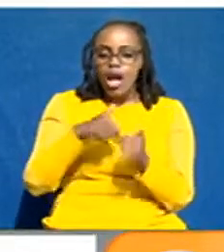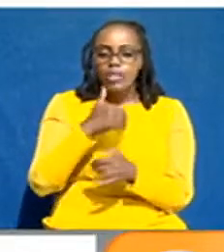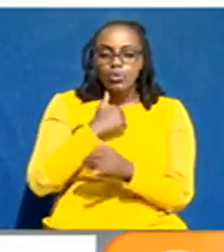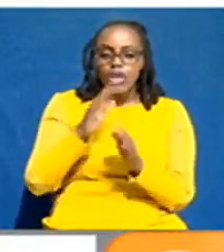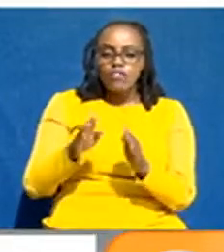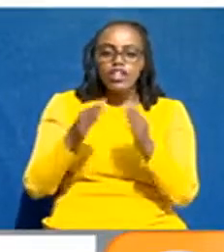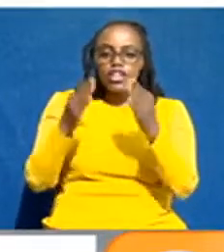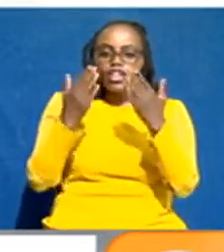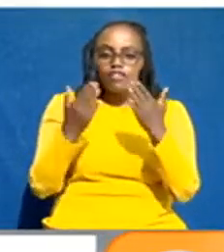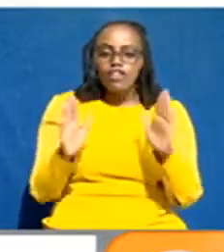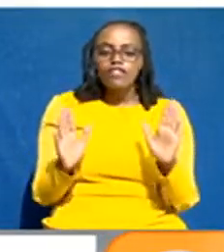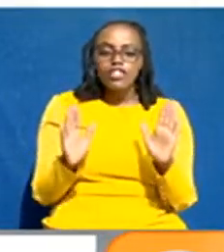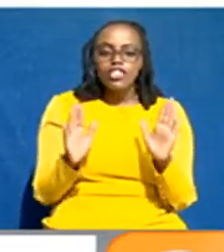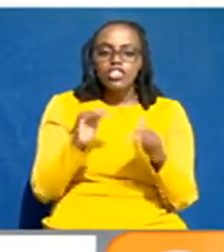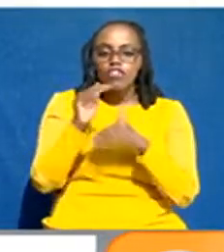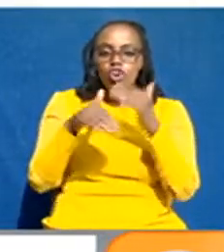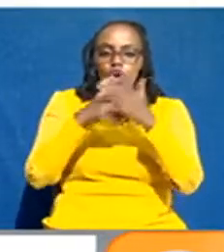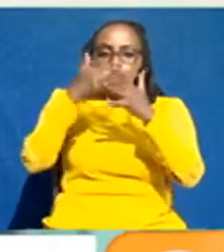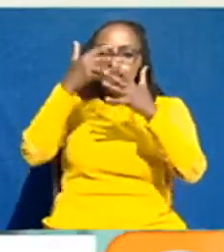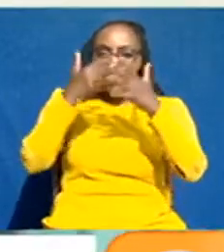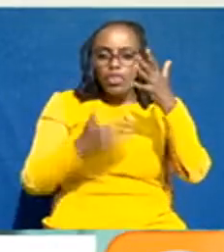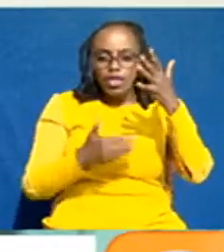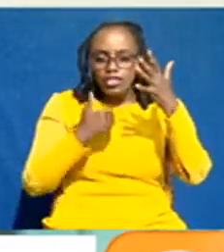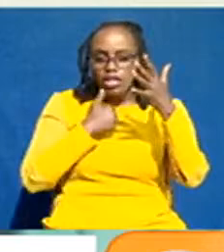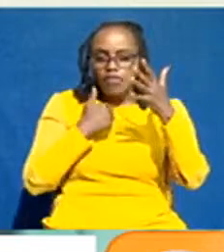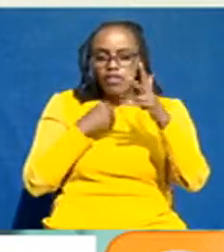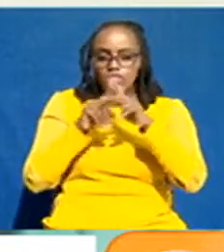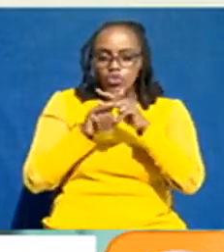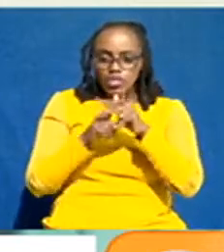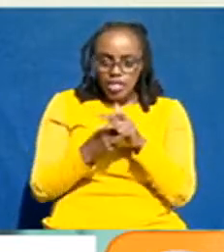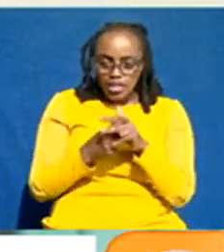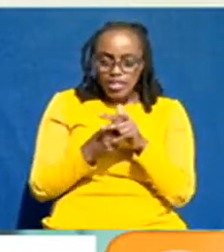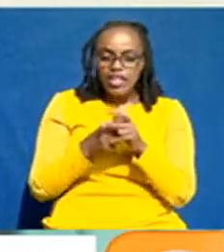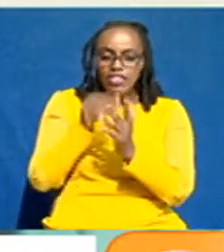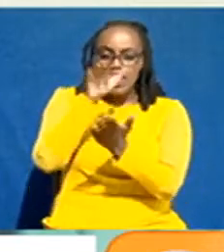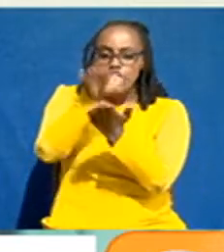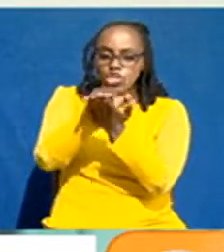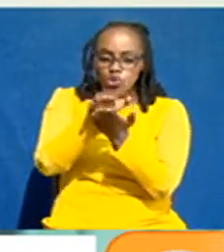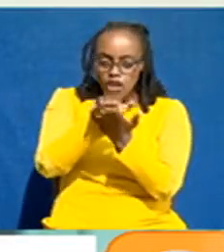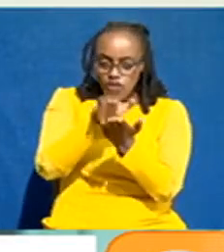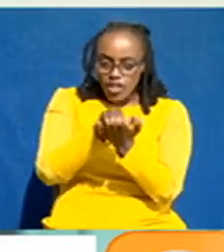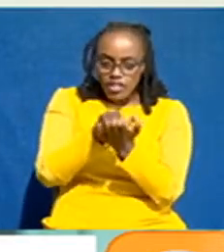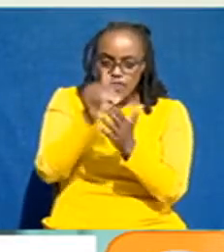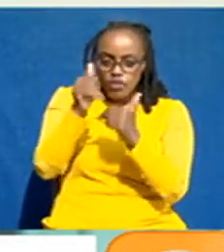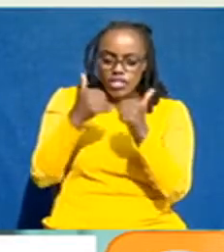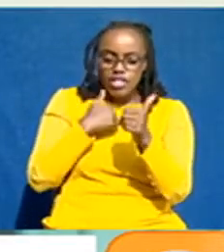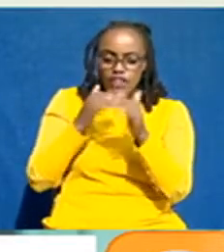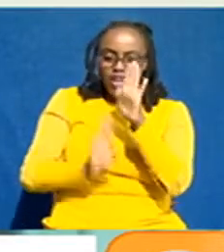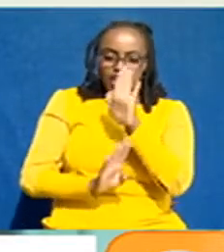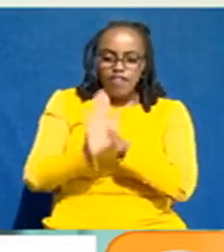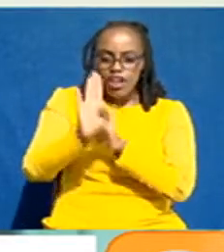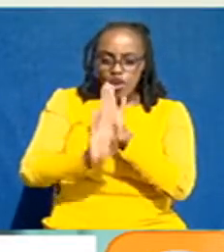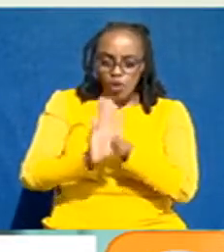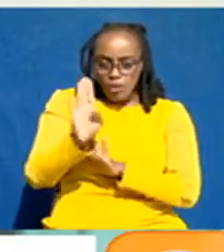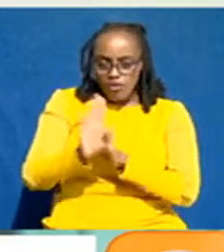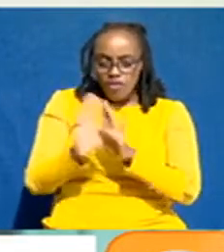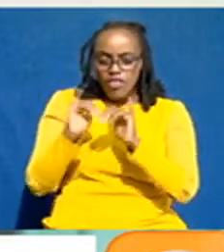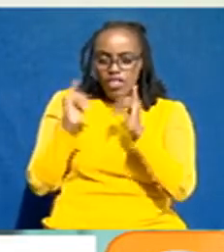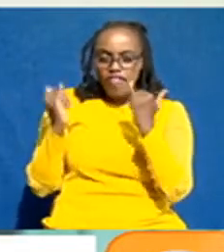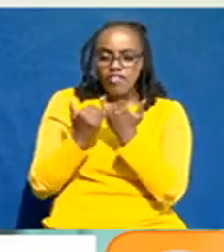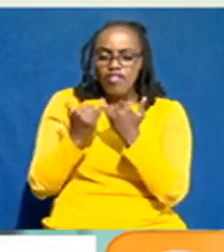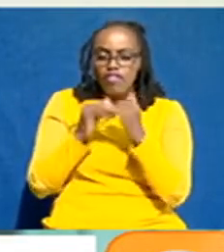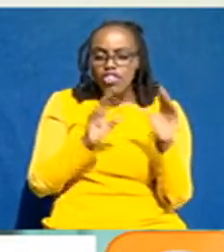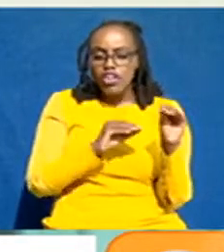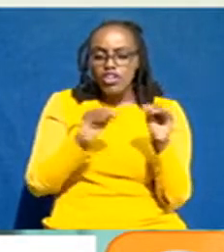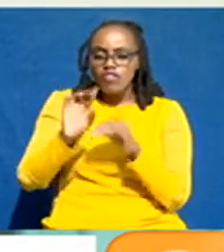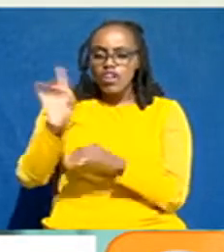deliver all that volume to Gigiri reservoirs, and from Gigiri reservoirs, we've developed distribution transmission pipelines to